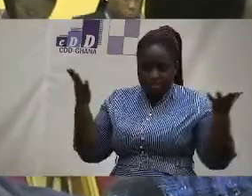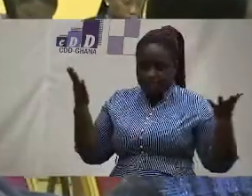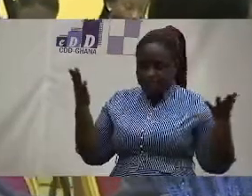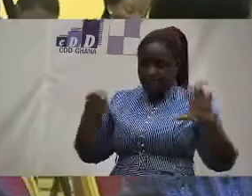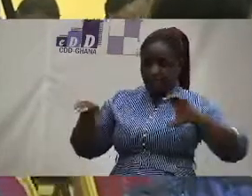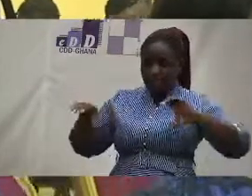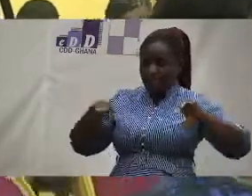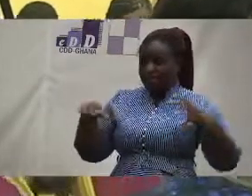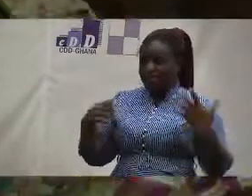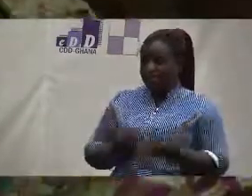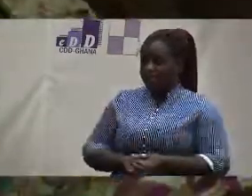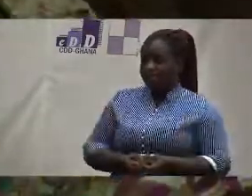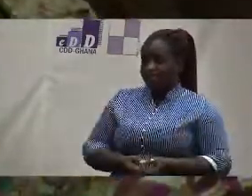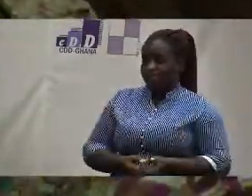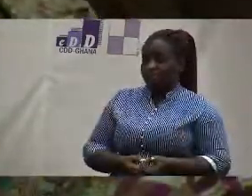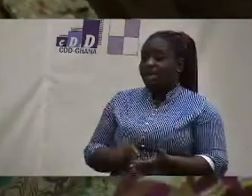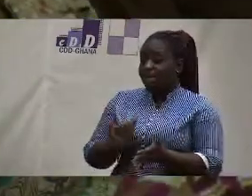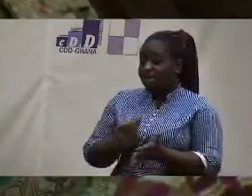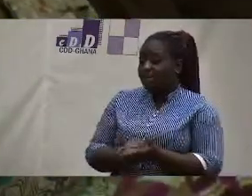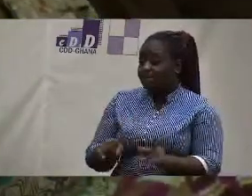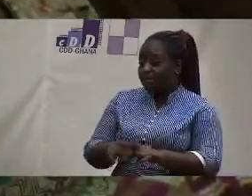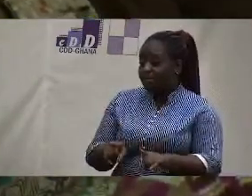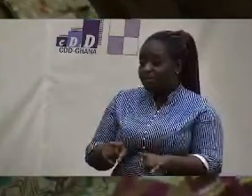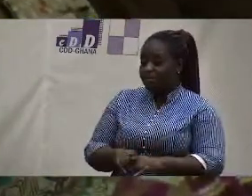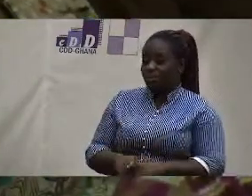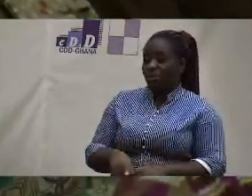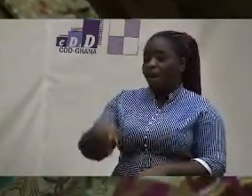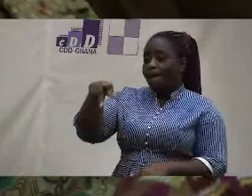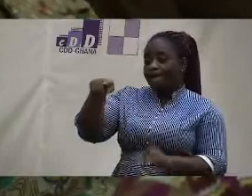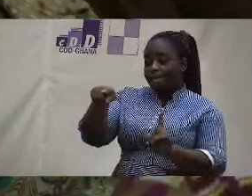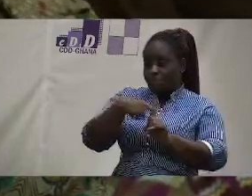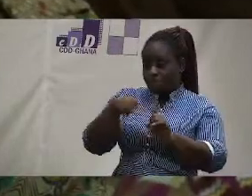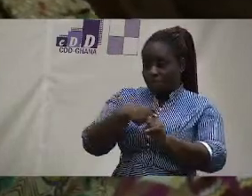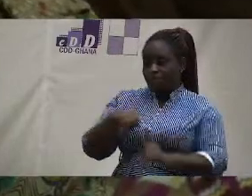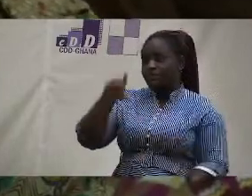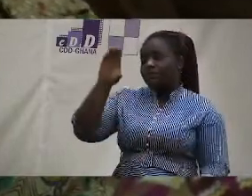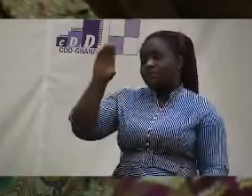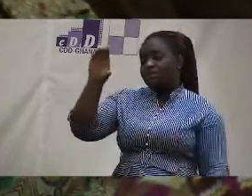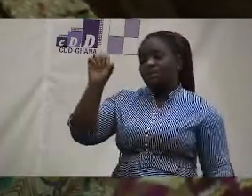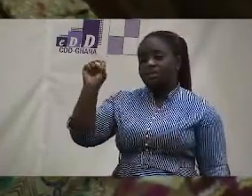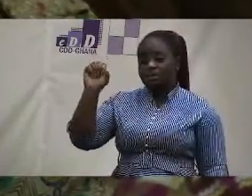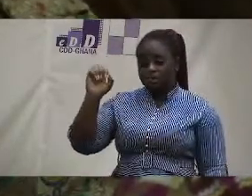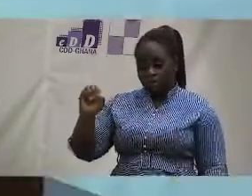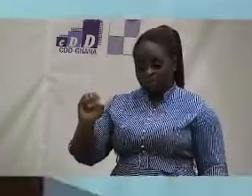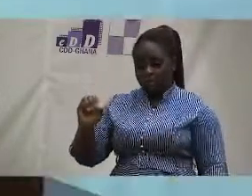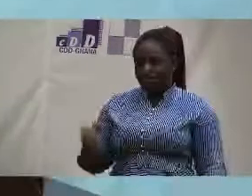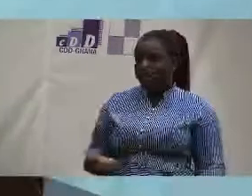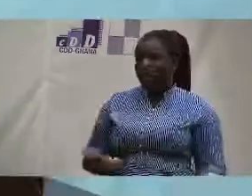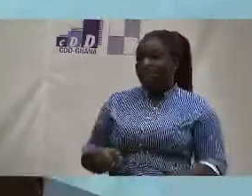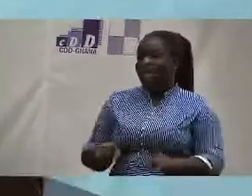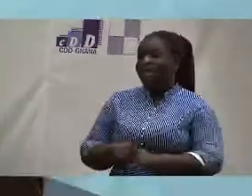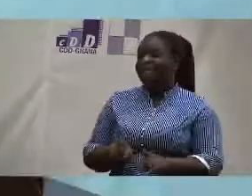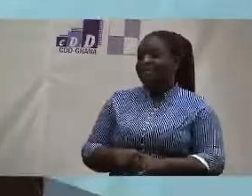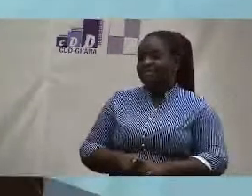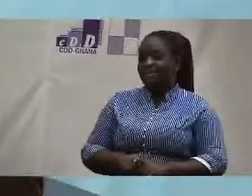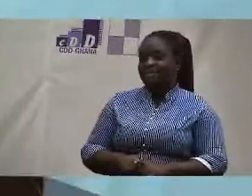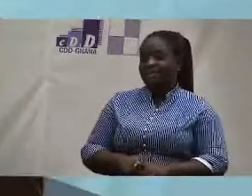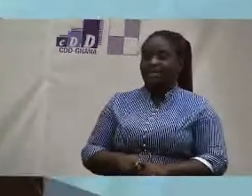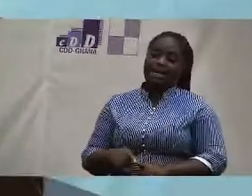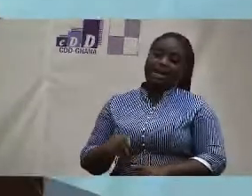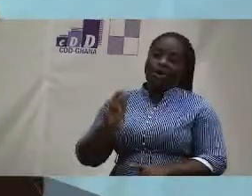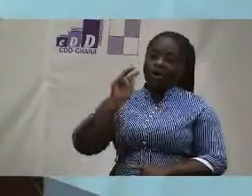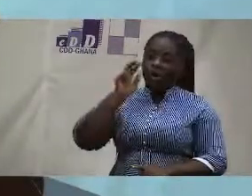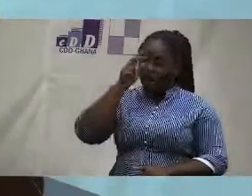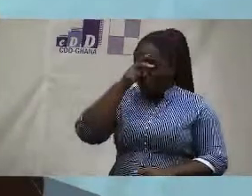Act in place, and that's also a positive for civil society, as well as our anti-corruption